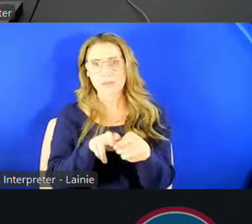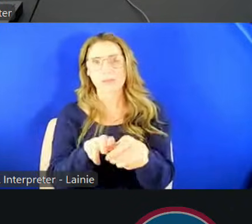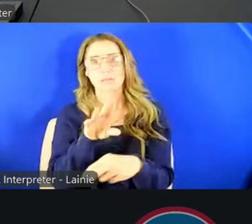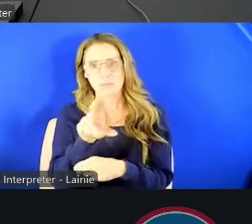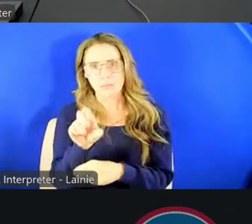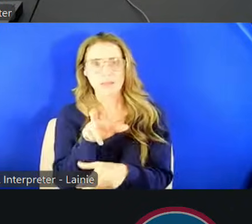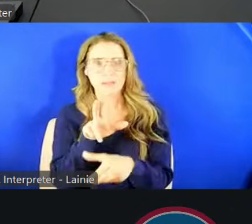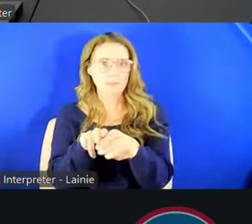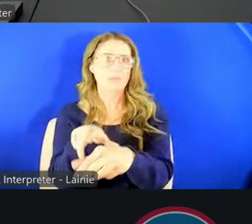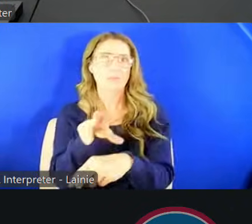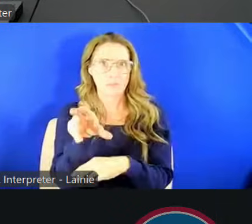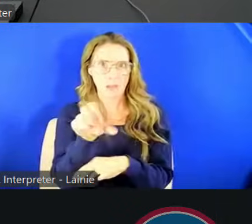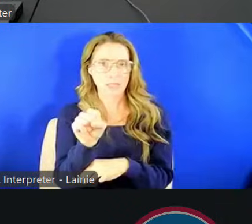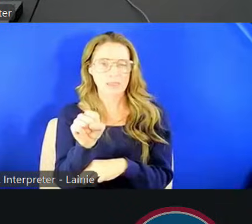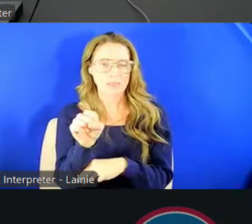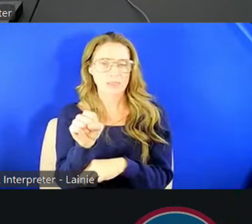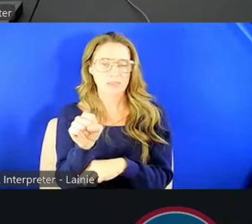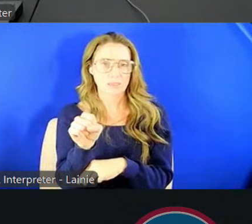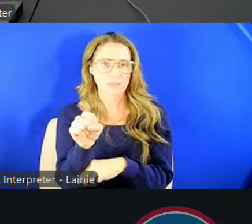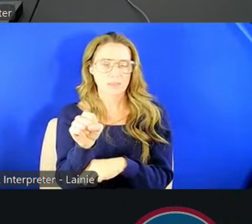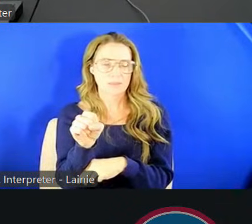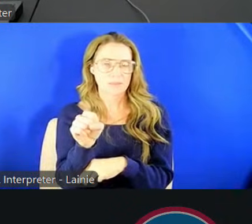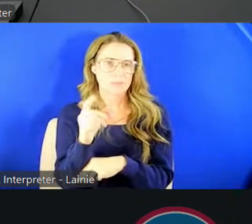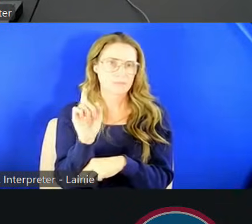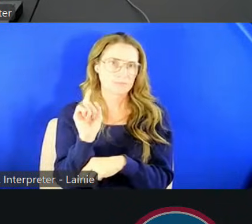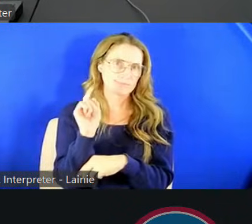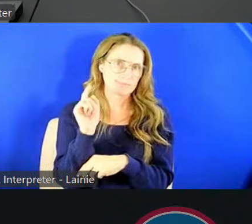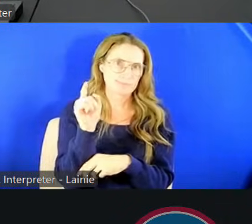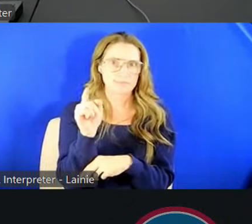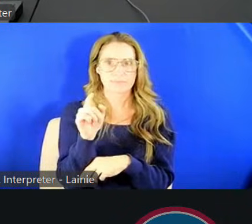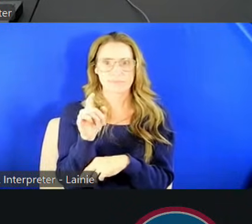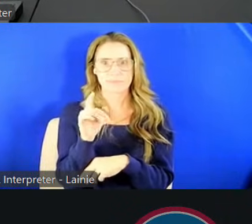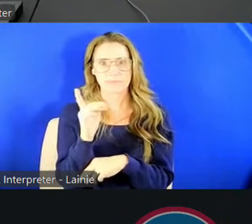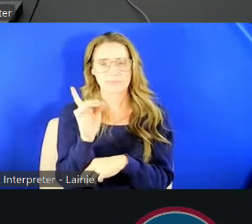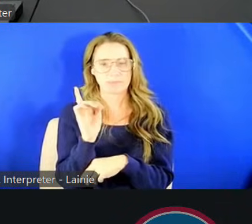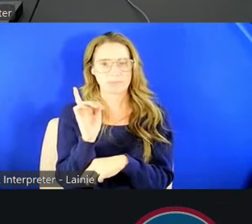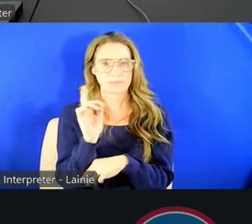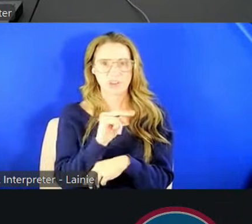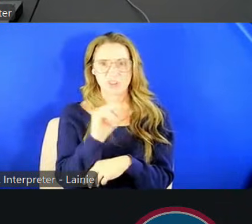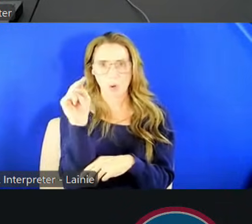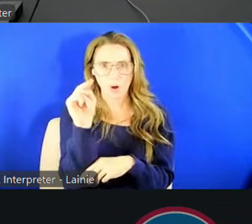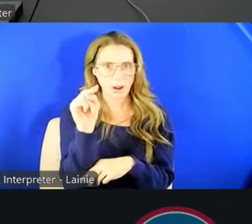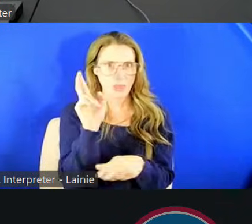they take a bus up to, if they're going towards the airport, they take a bus up north.